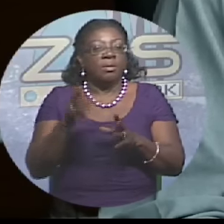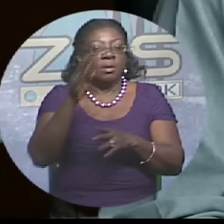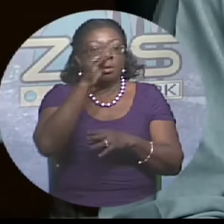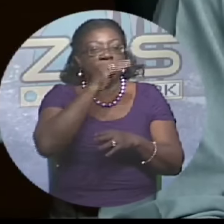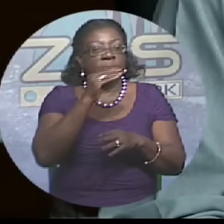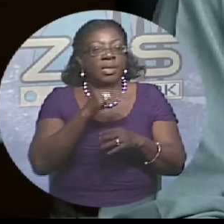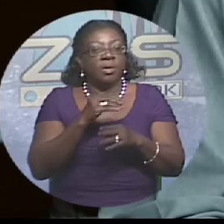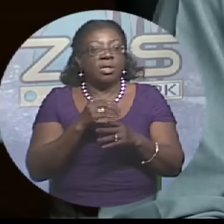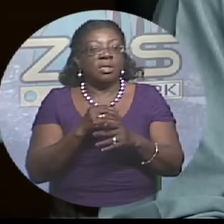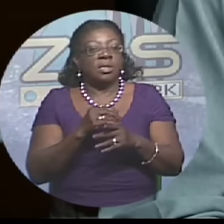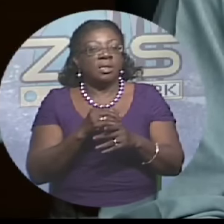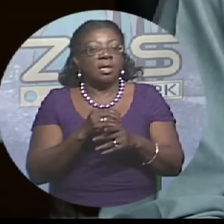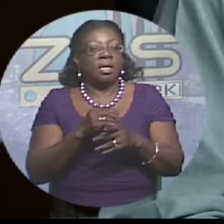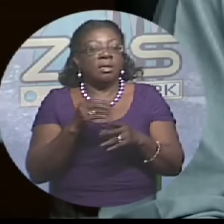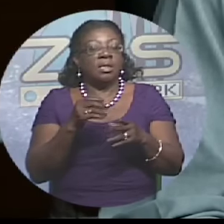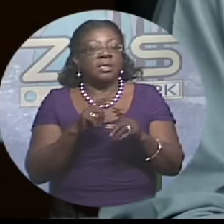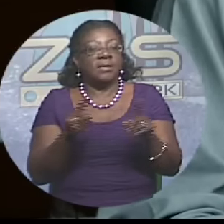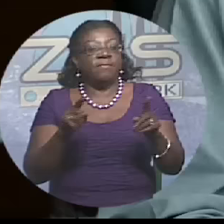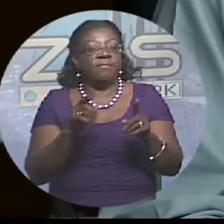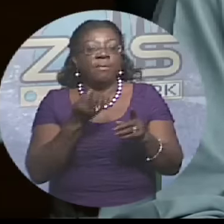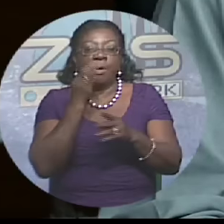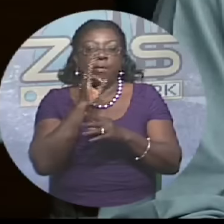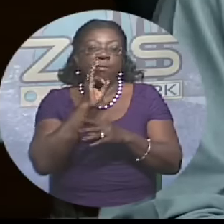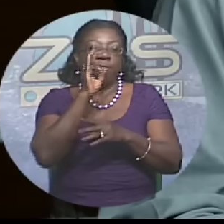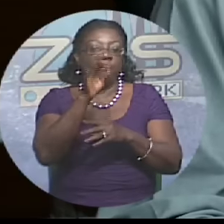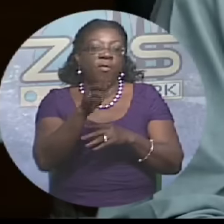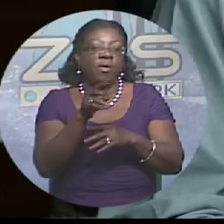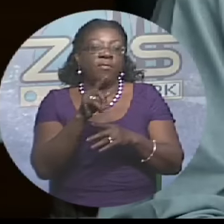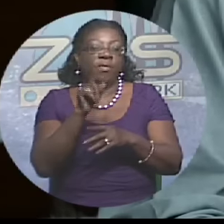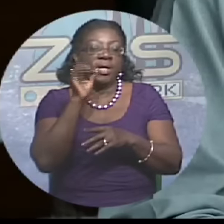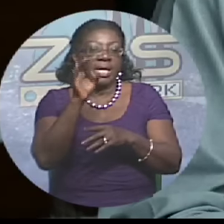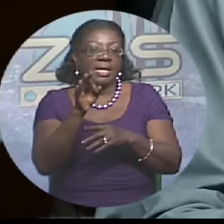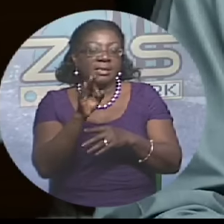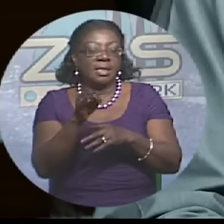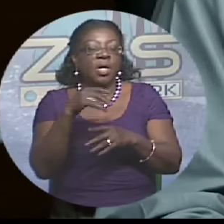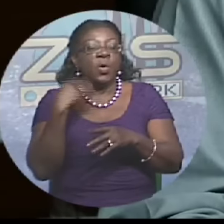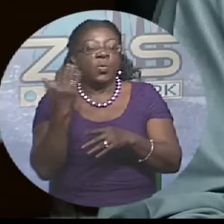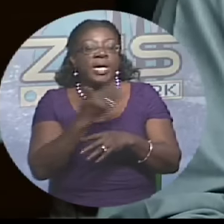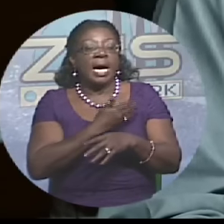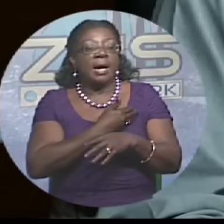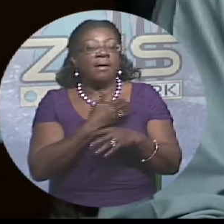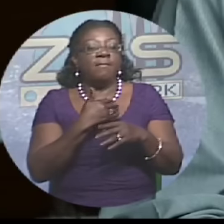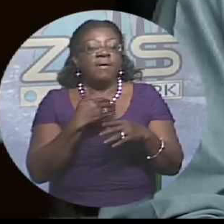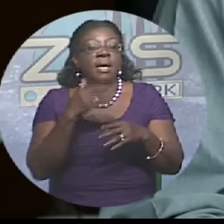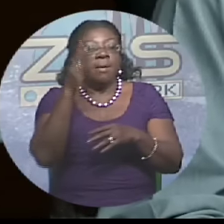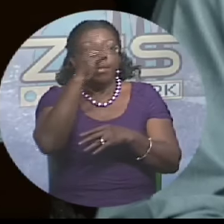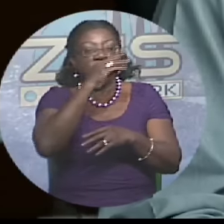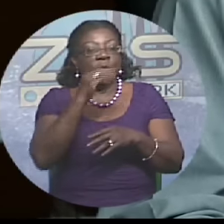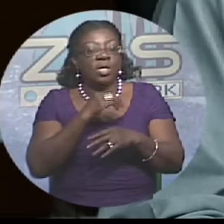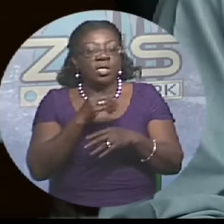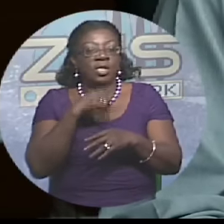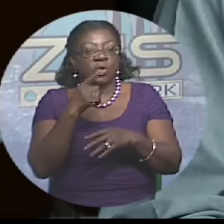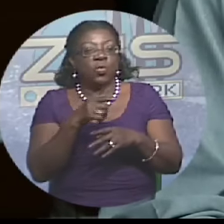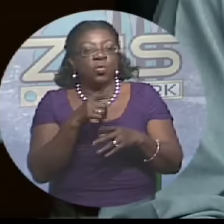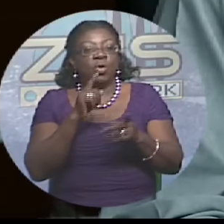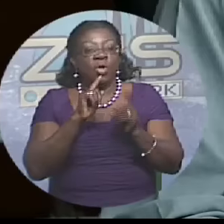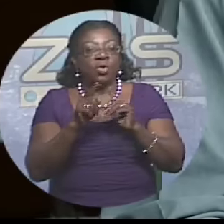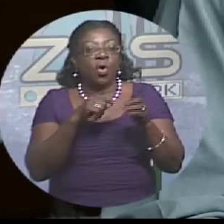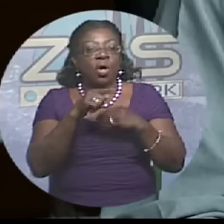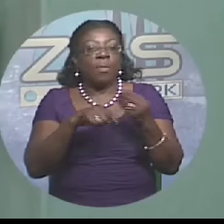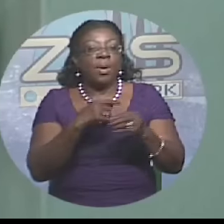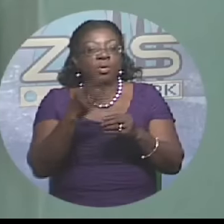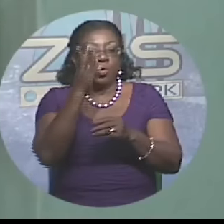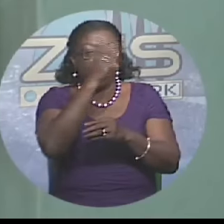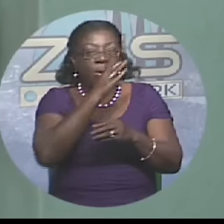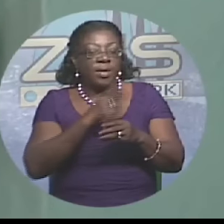meteorologist to someone who is a forecaster. However, we do have meteorologists who perform forecasting